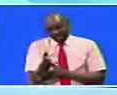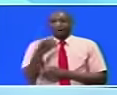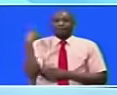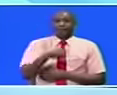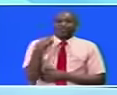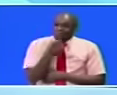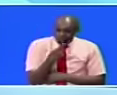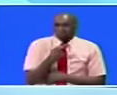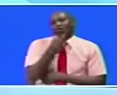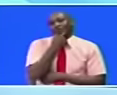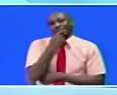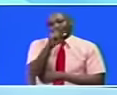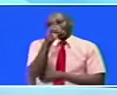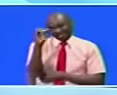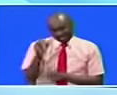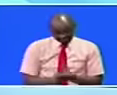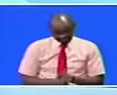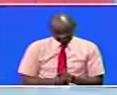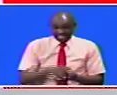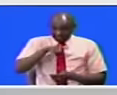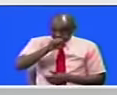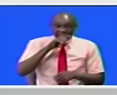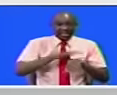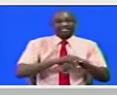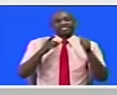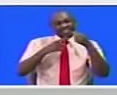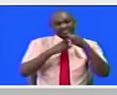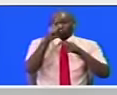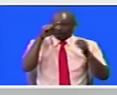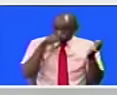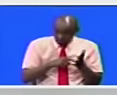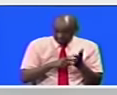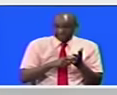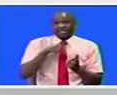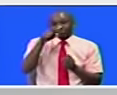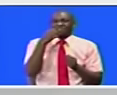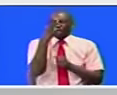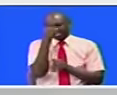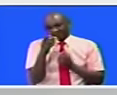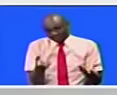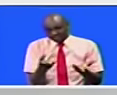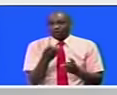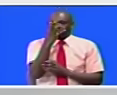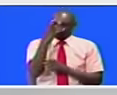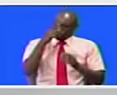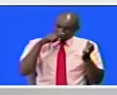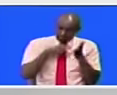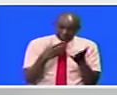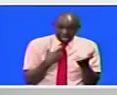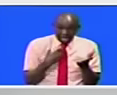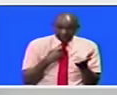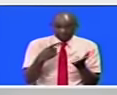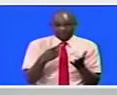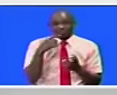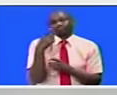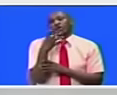victory over Gor Mahia. The Brewers garnered 61 points after 30 matches, 4 points above 15-time champions